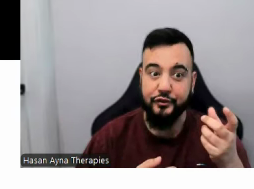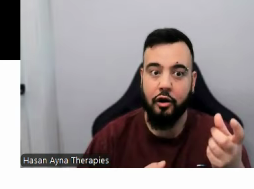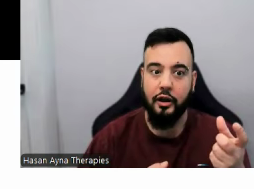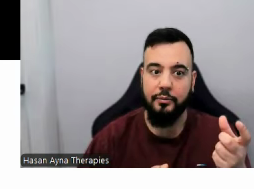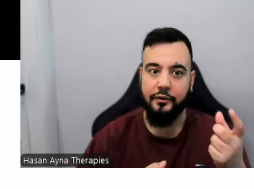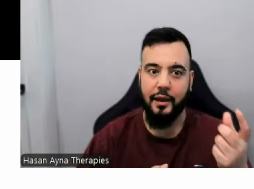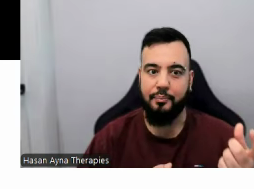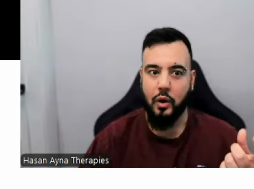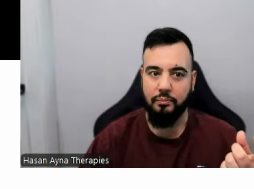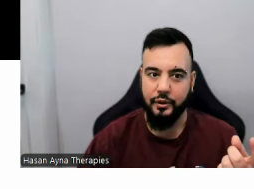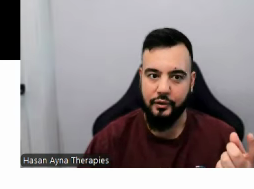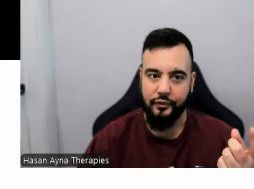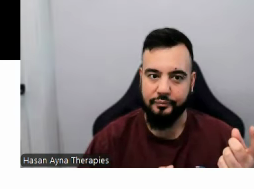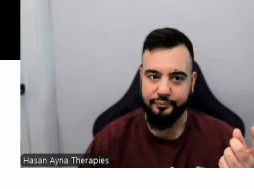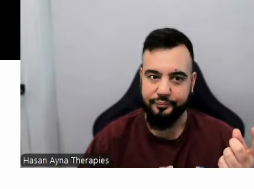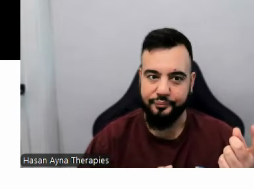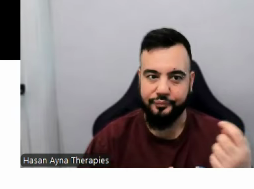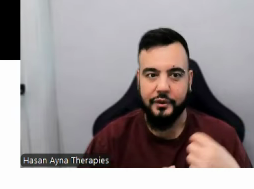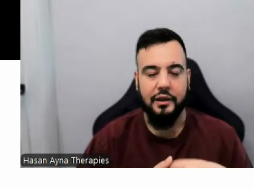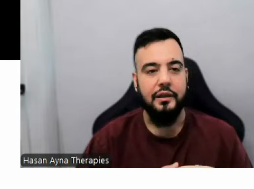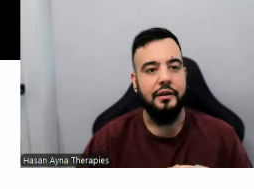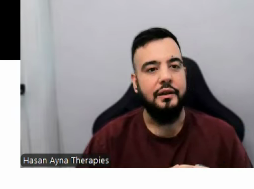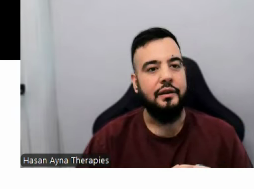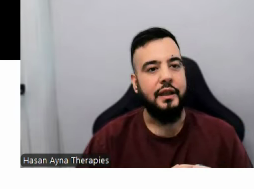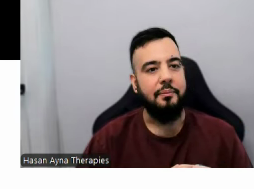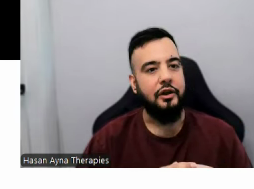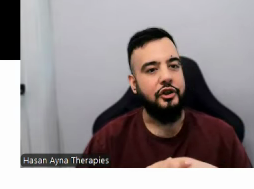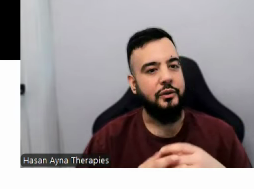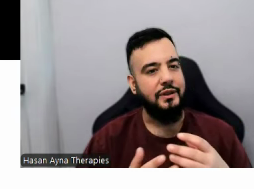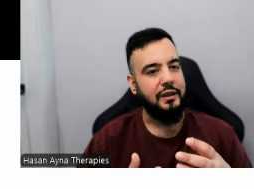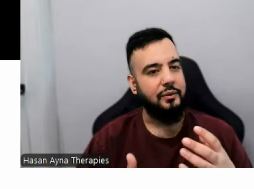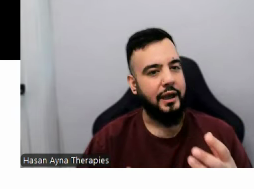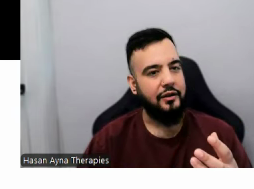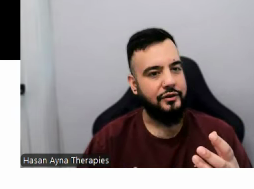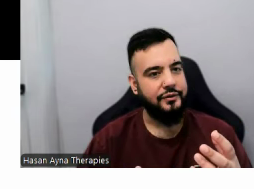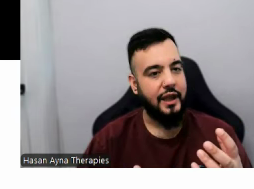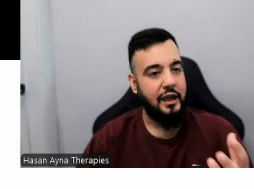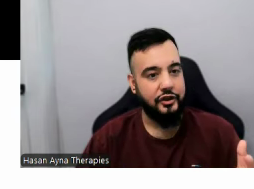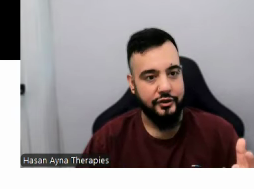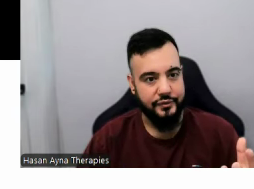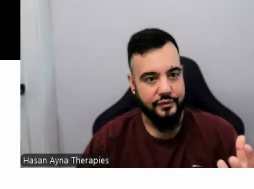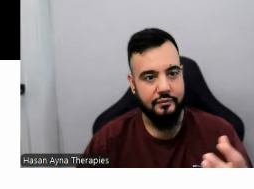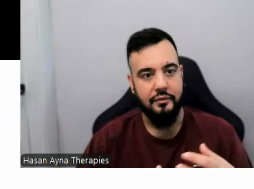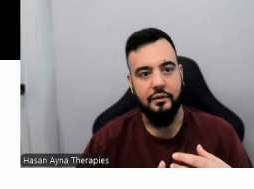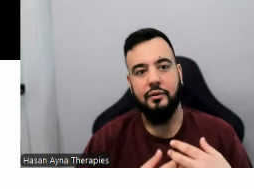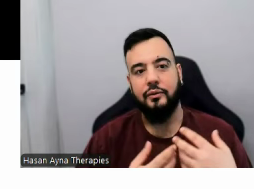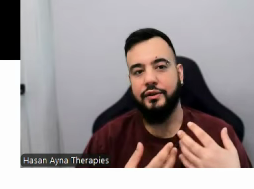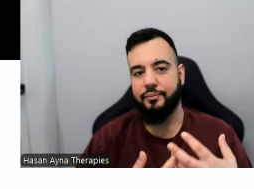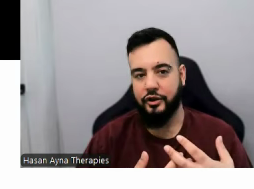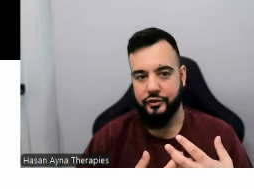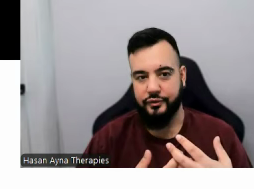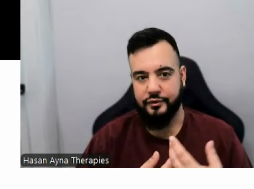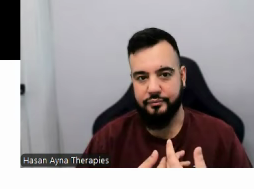to describe that one person. They might show single characters' actions